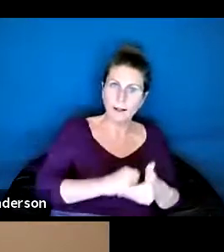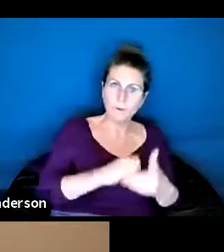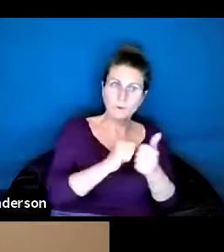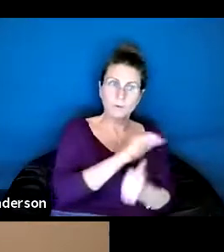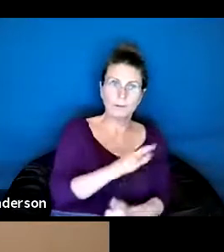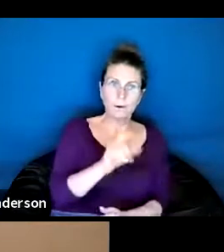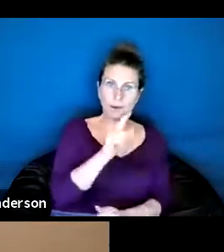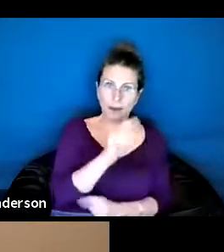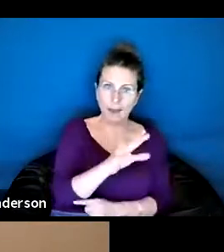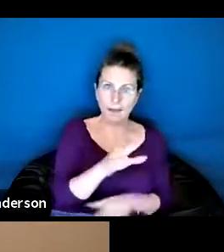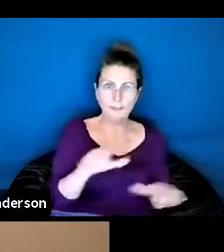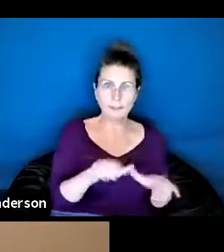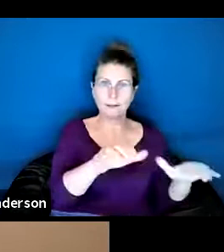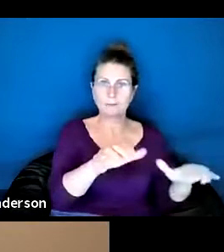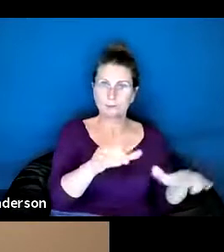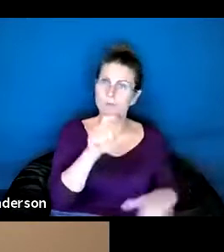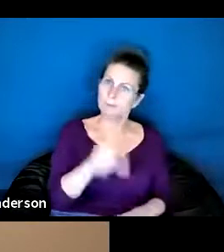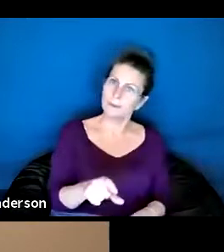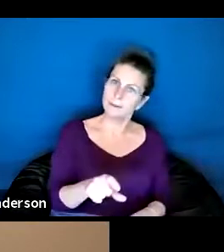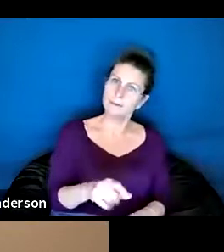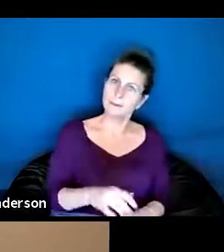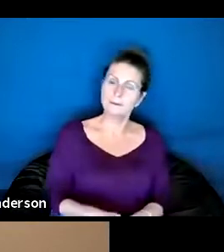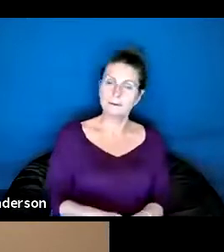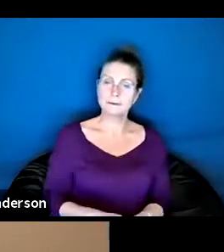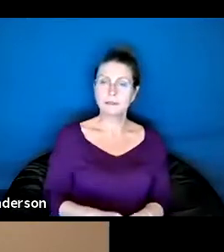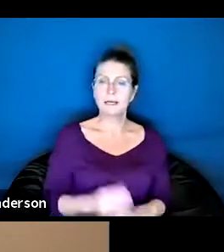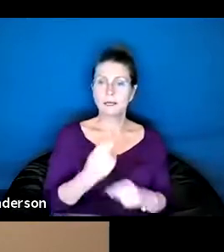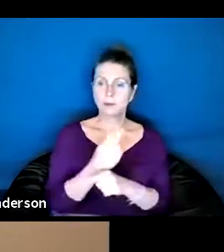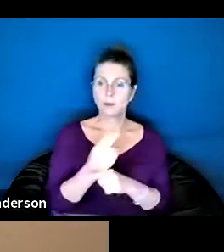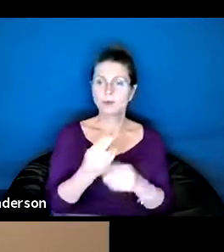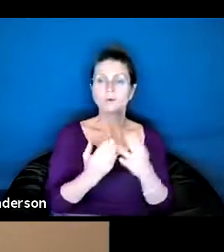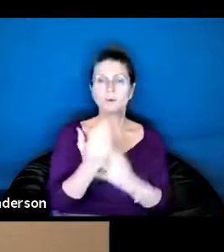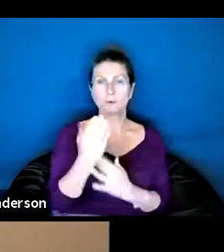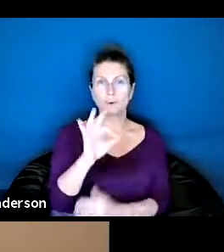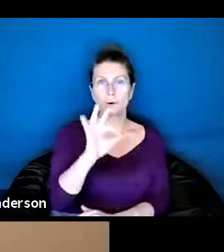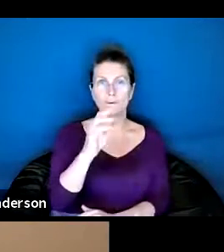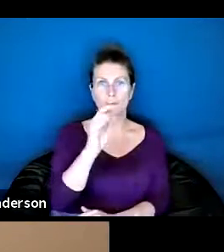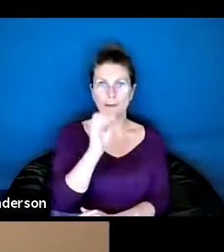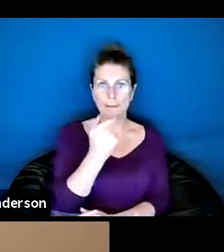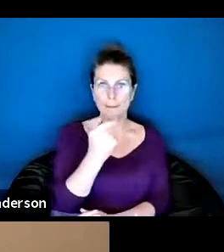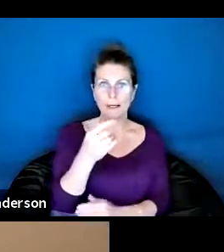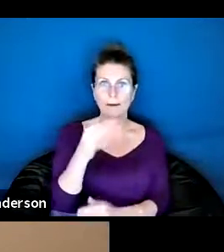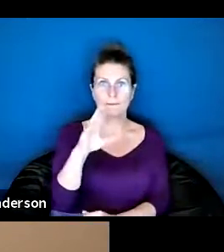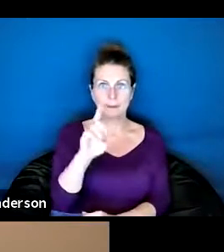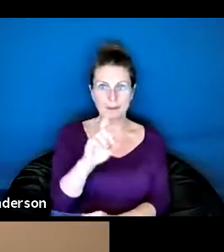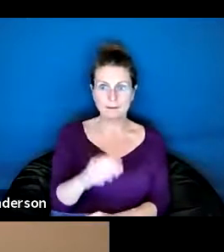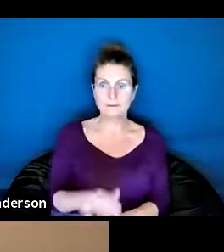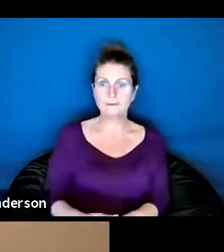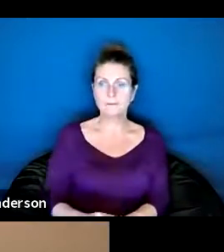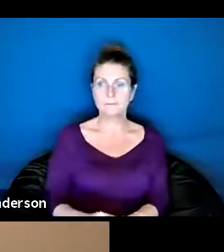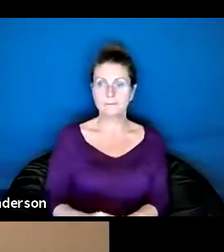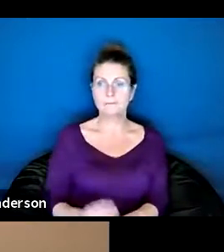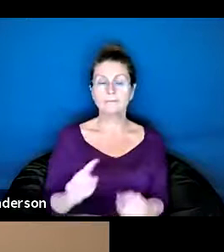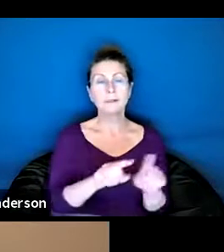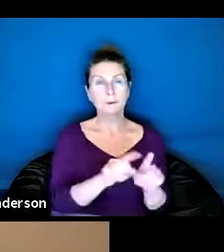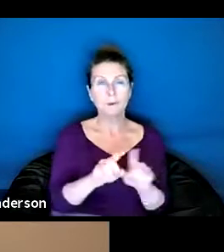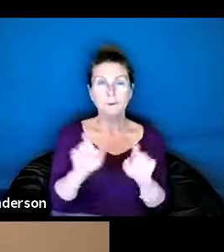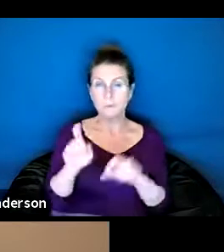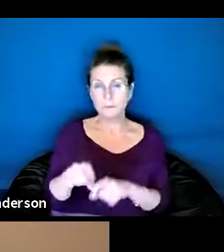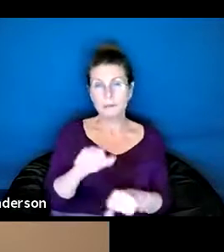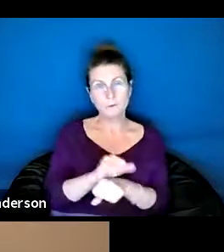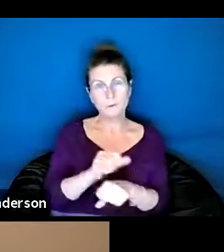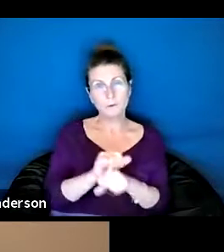of this. As I said, we through the Fleming Fund are. But the second is we all have to work in different